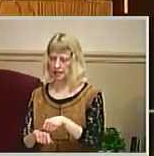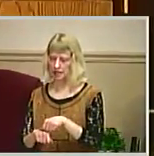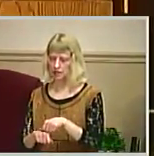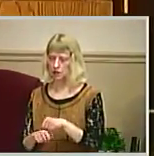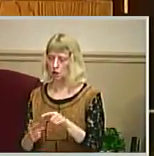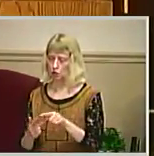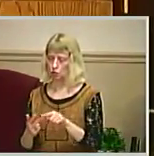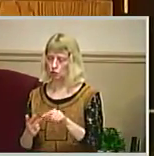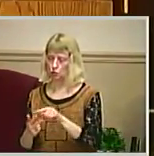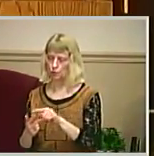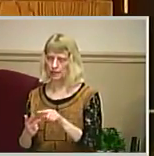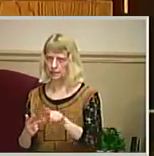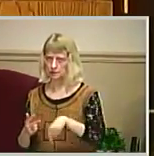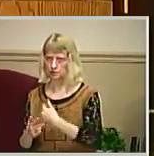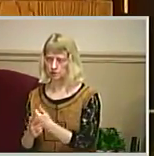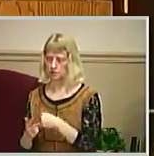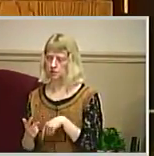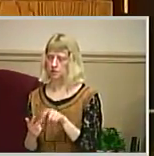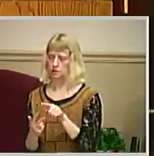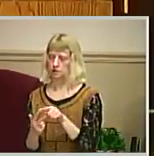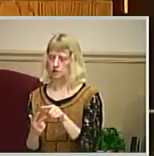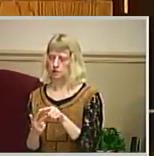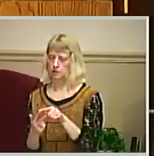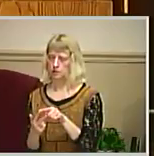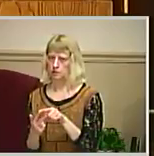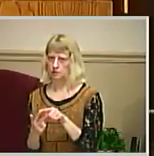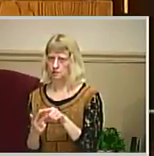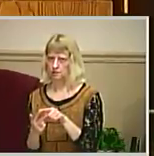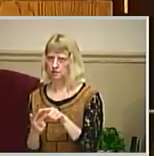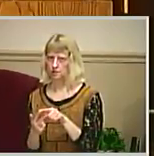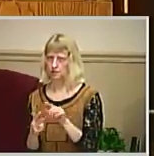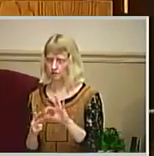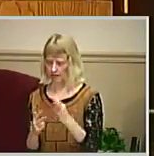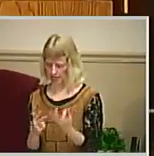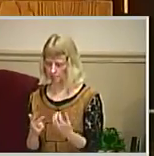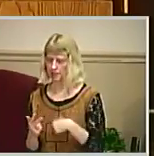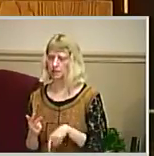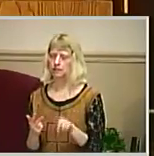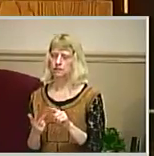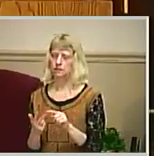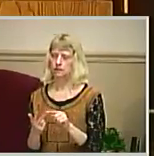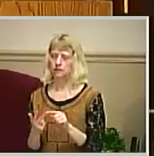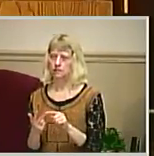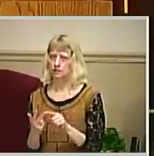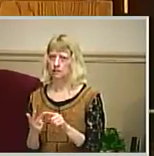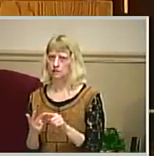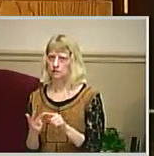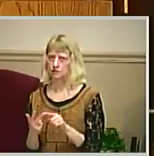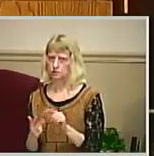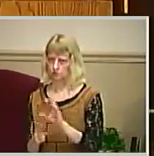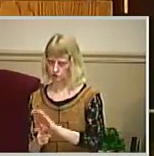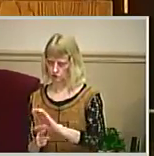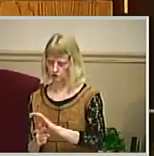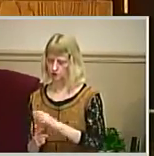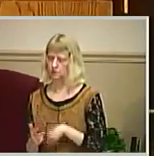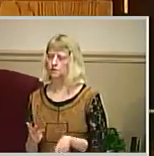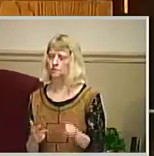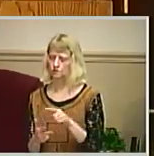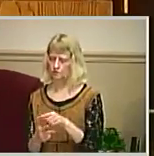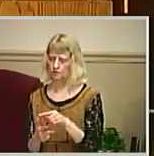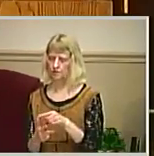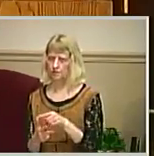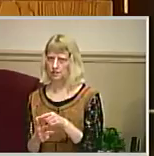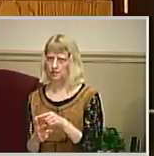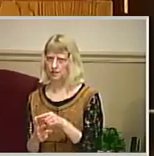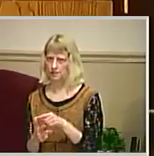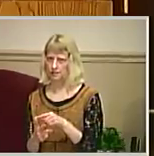three institutions. One has been the what? Family. The second has been the church. And the